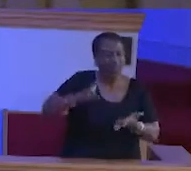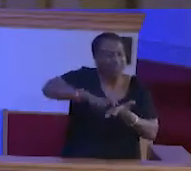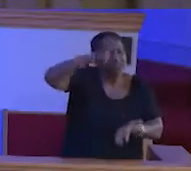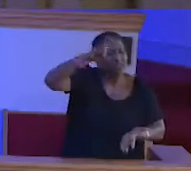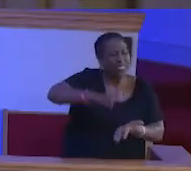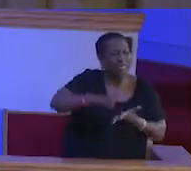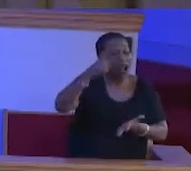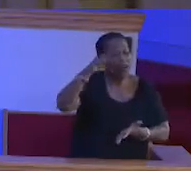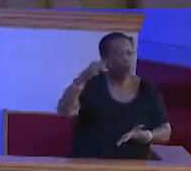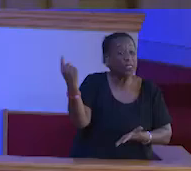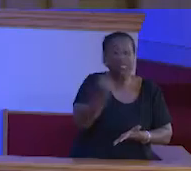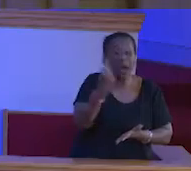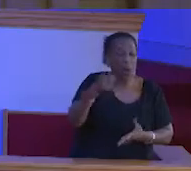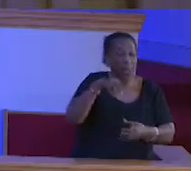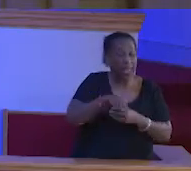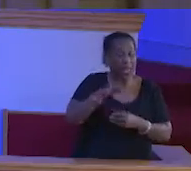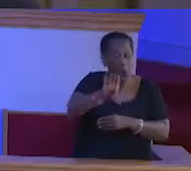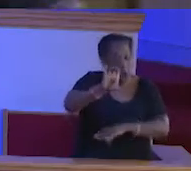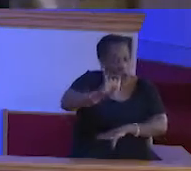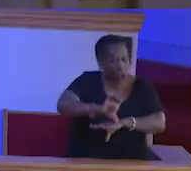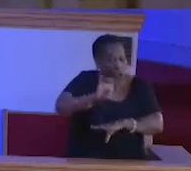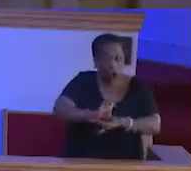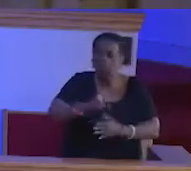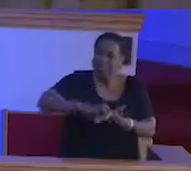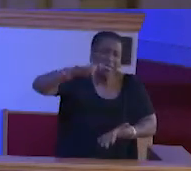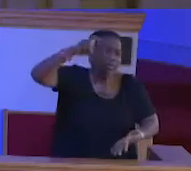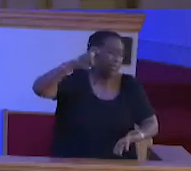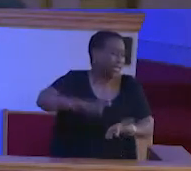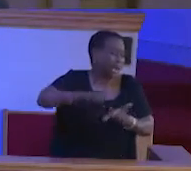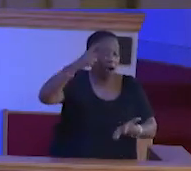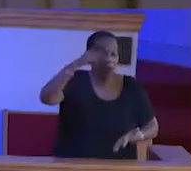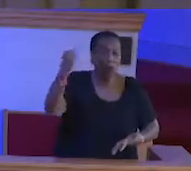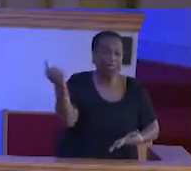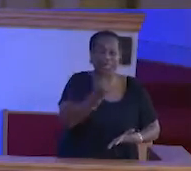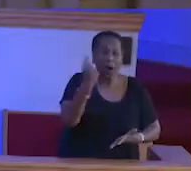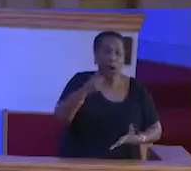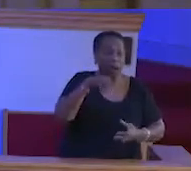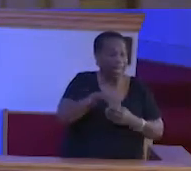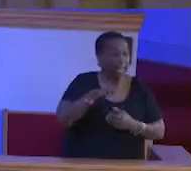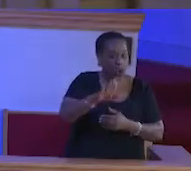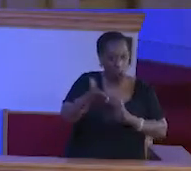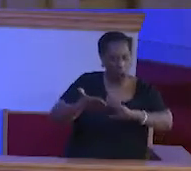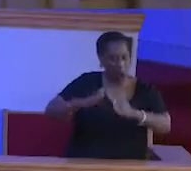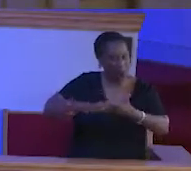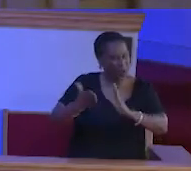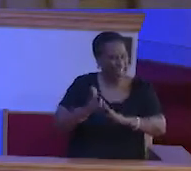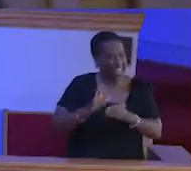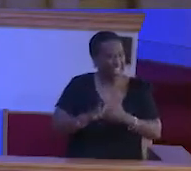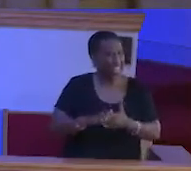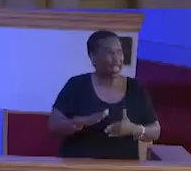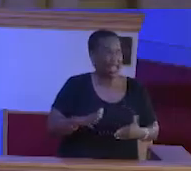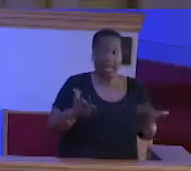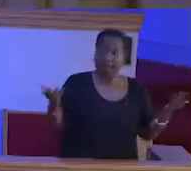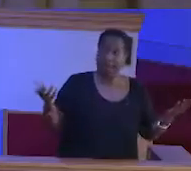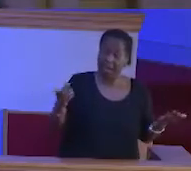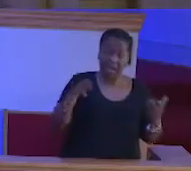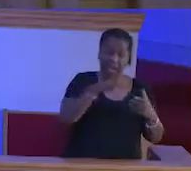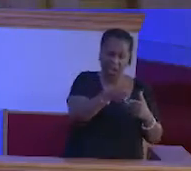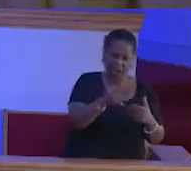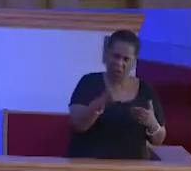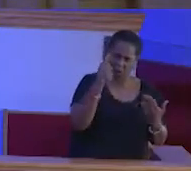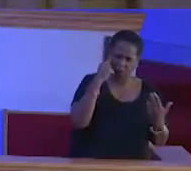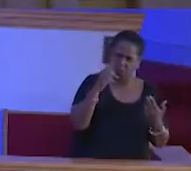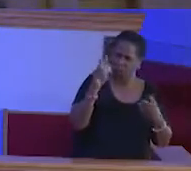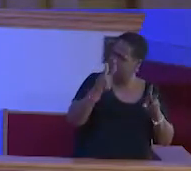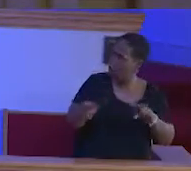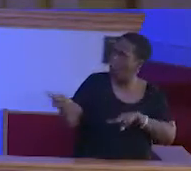for somebody in your church. Shout for somebody in your community. In fact, if you look down the